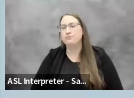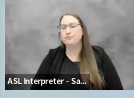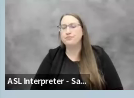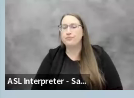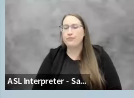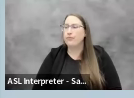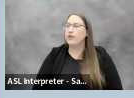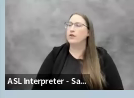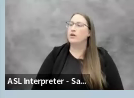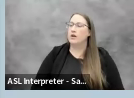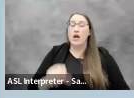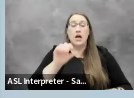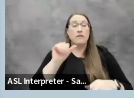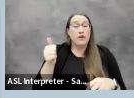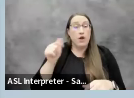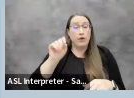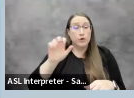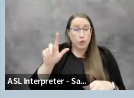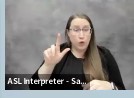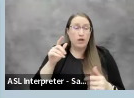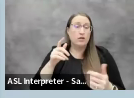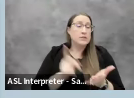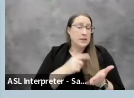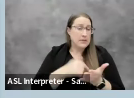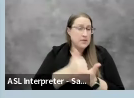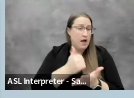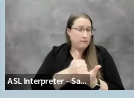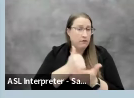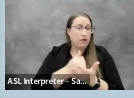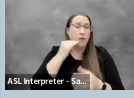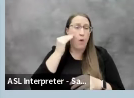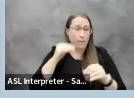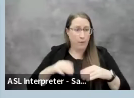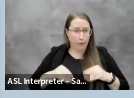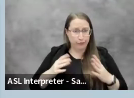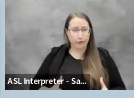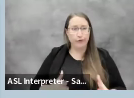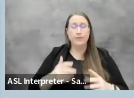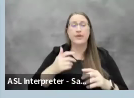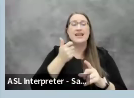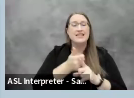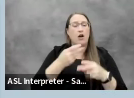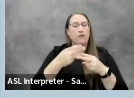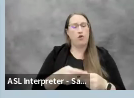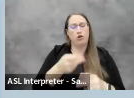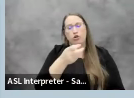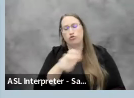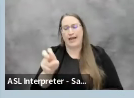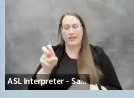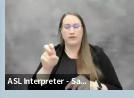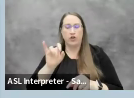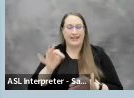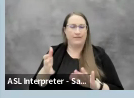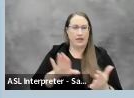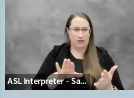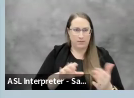There is another tool that can sometimes be helpful to homeowners in California, and it's called a transfer on death deed. Next slide,